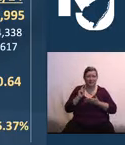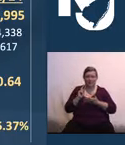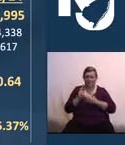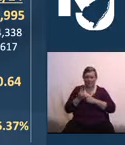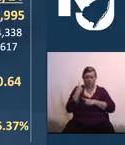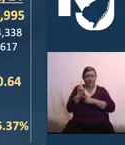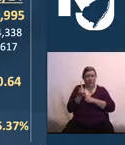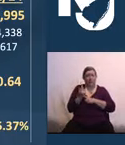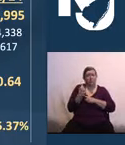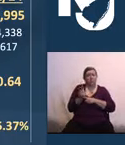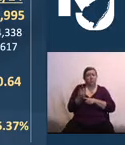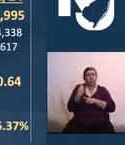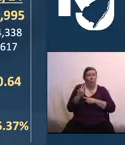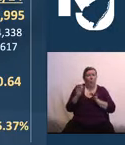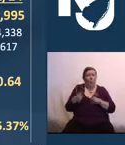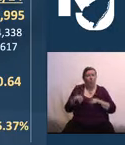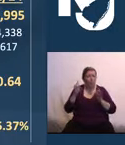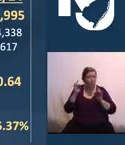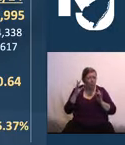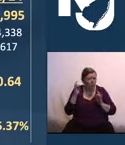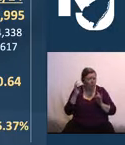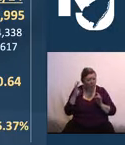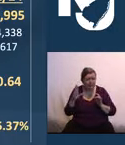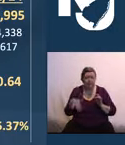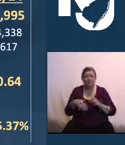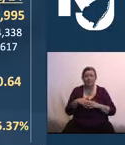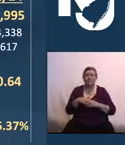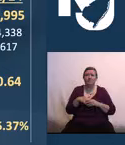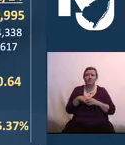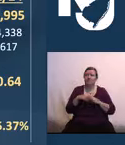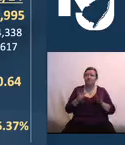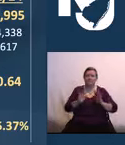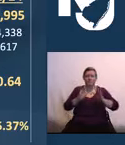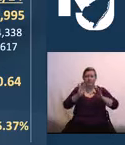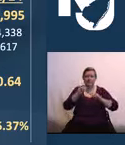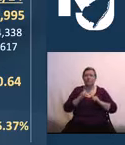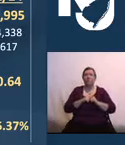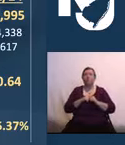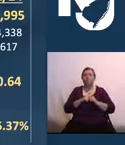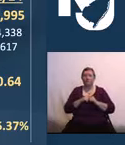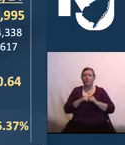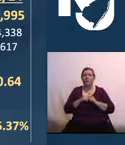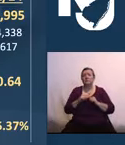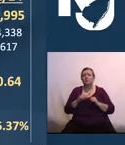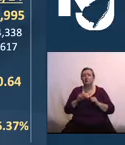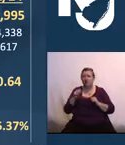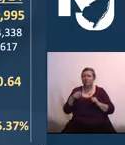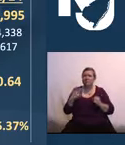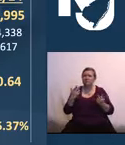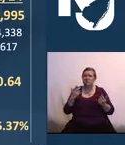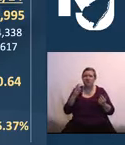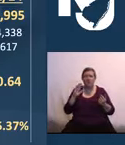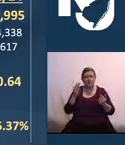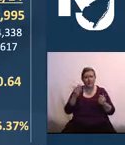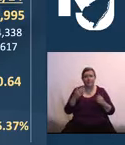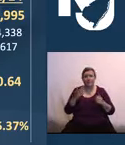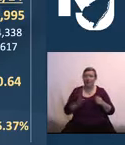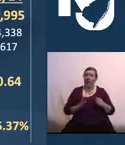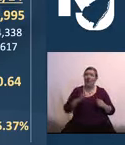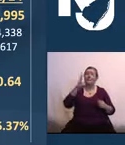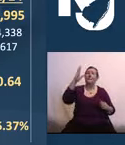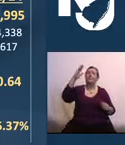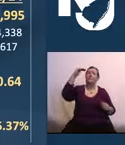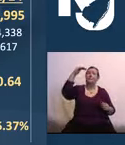variant surge from last summer. So while, yes, we believe we are on the backside of Omicron, we are not free